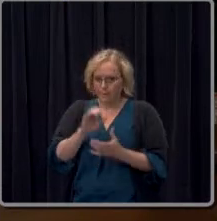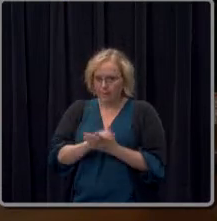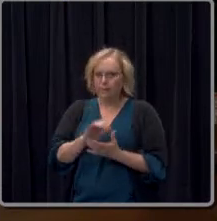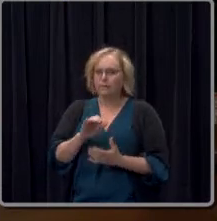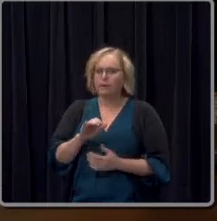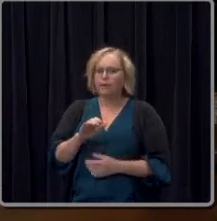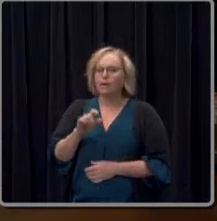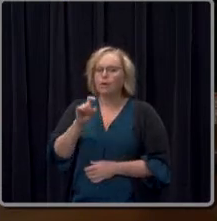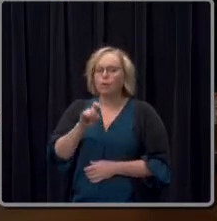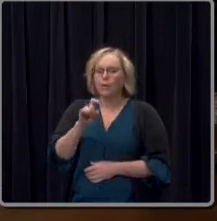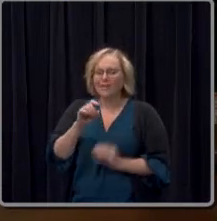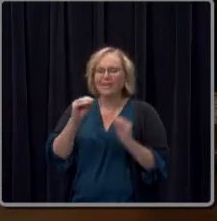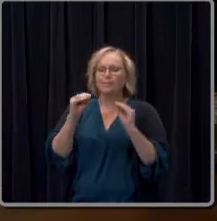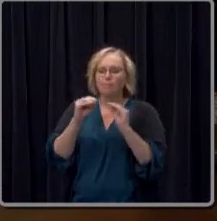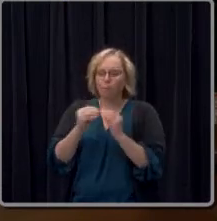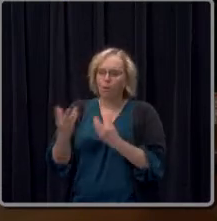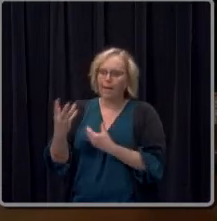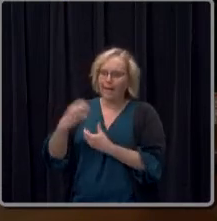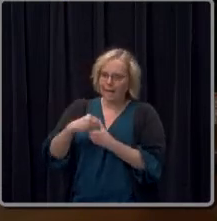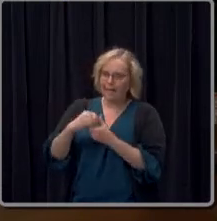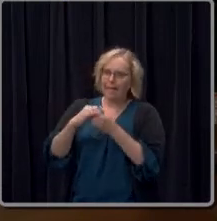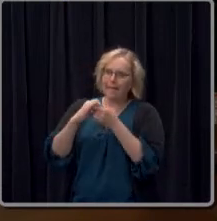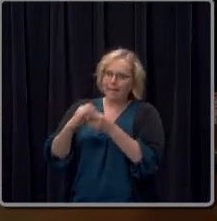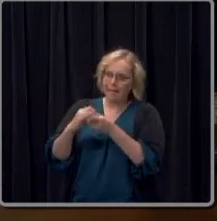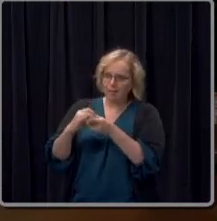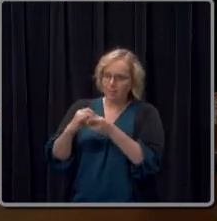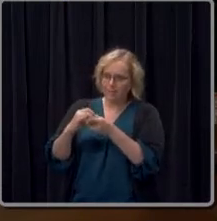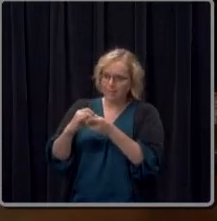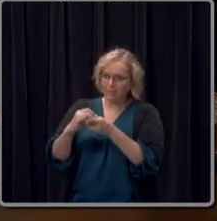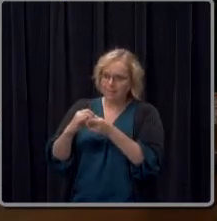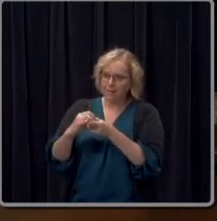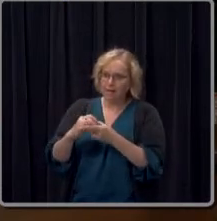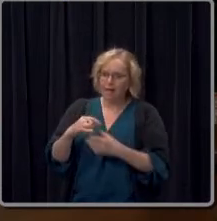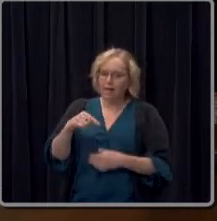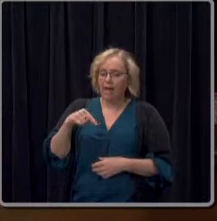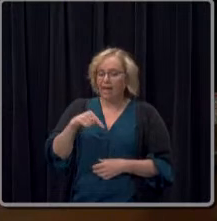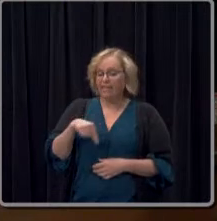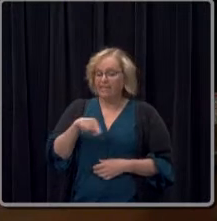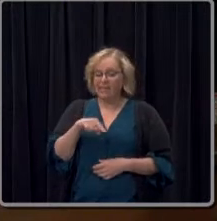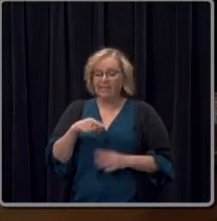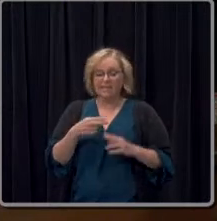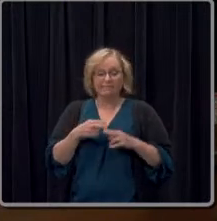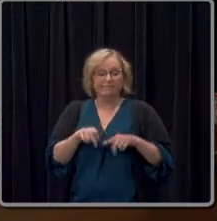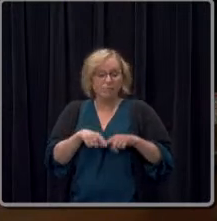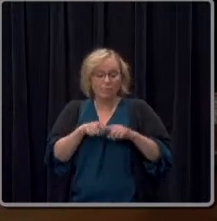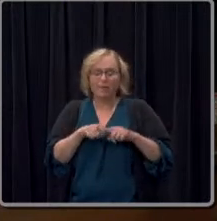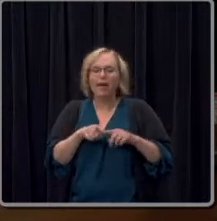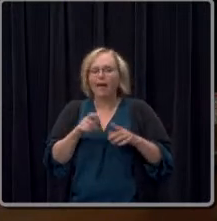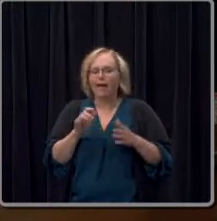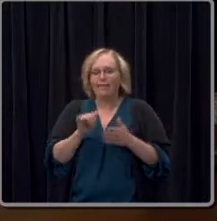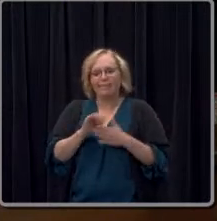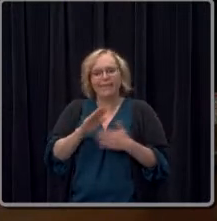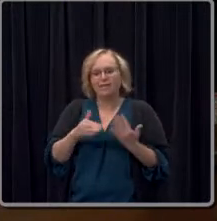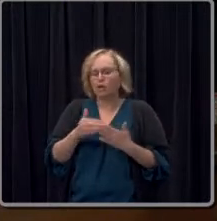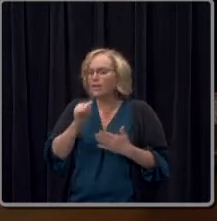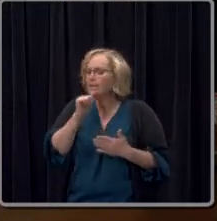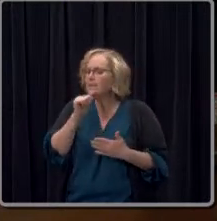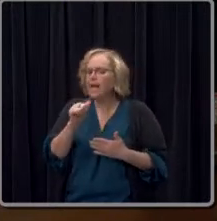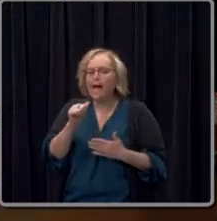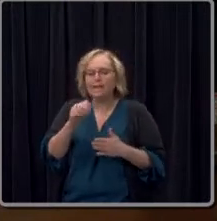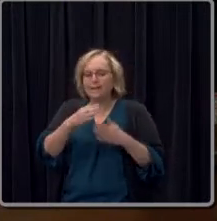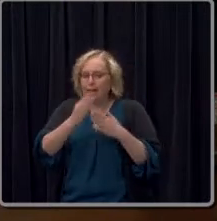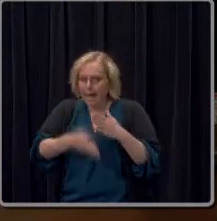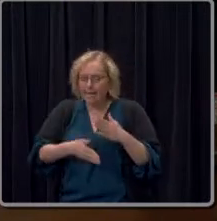more engagement, right? And this reprieve, and that's all it is. This is not an end, it's a reprieve while we get to talk